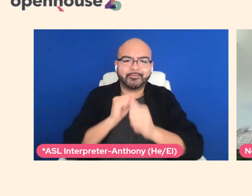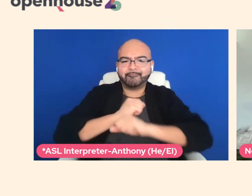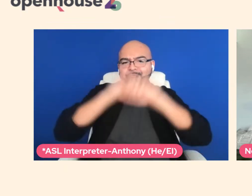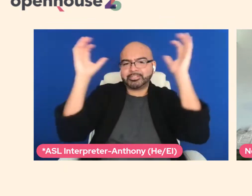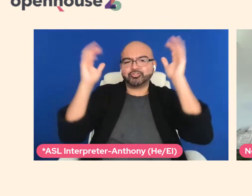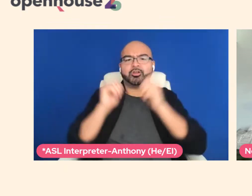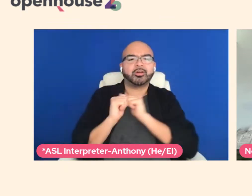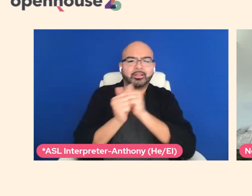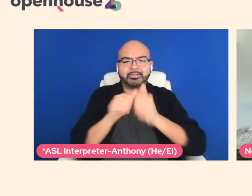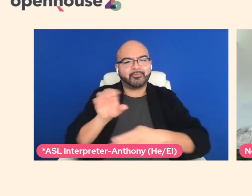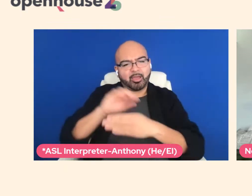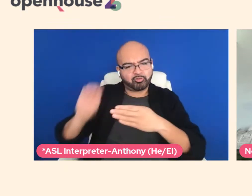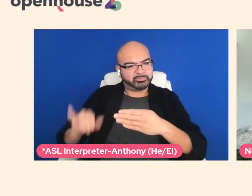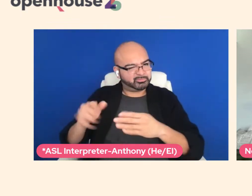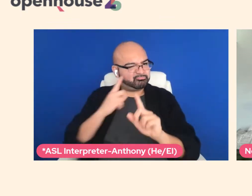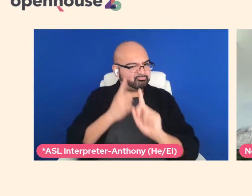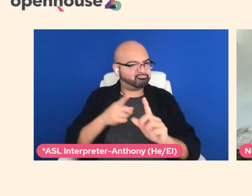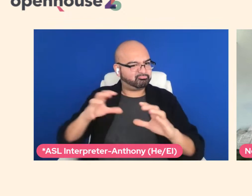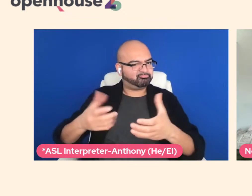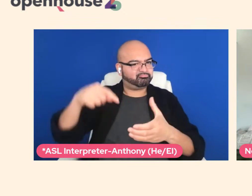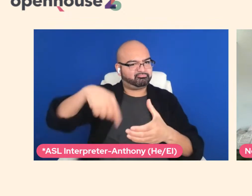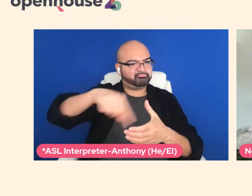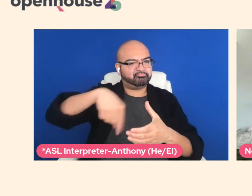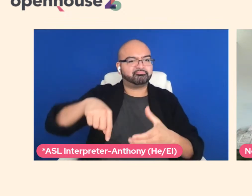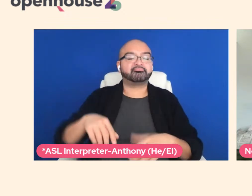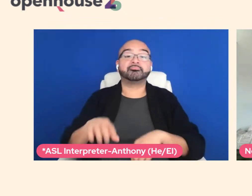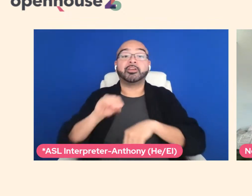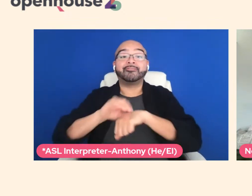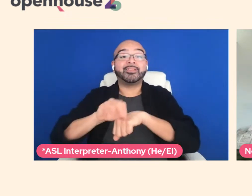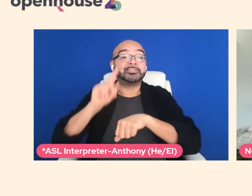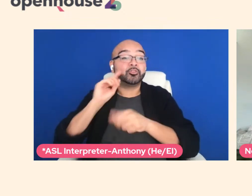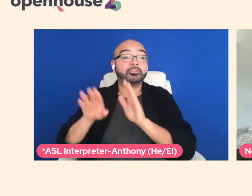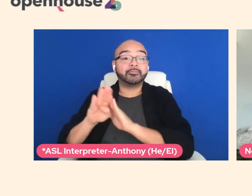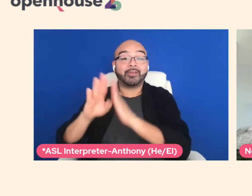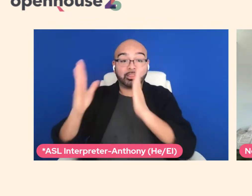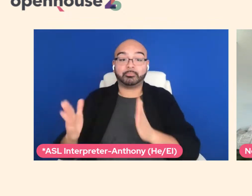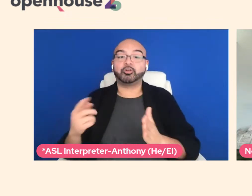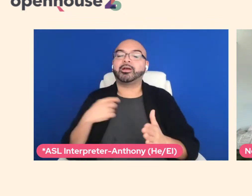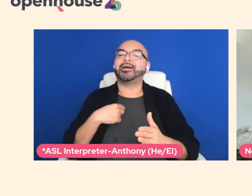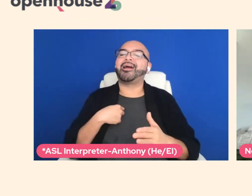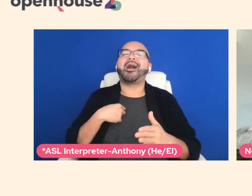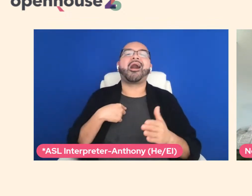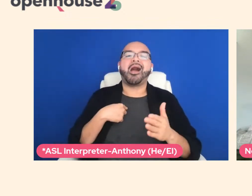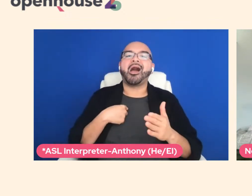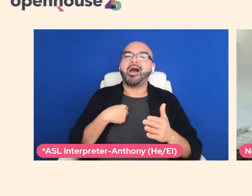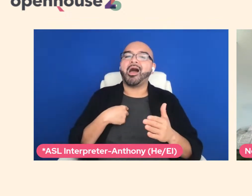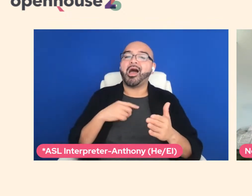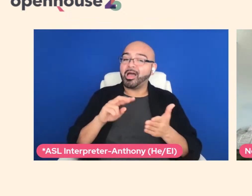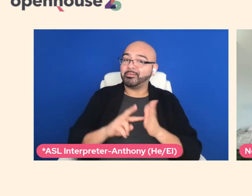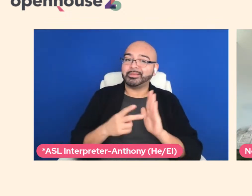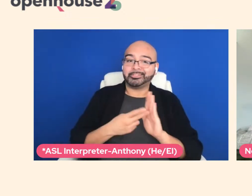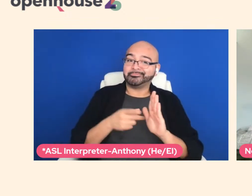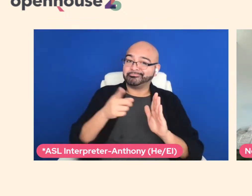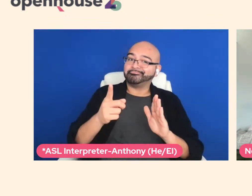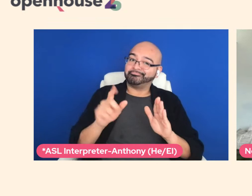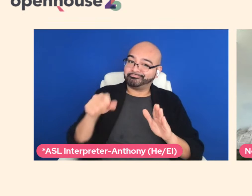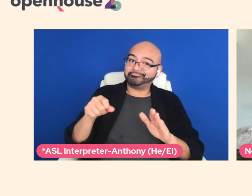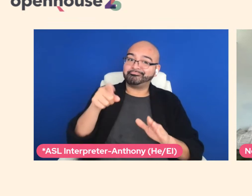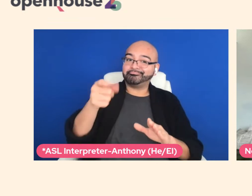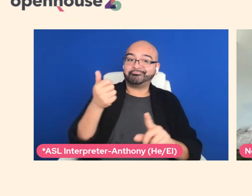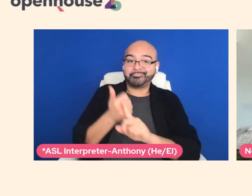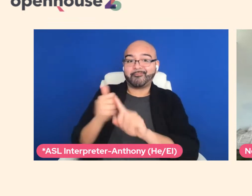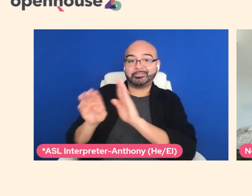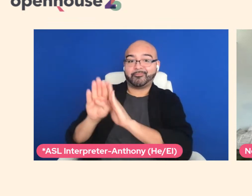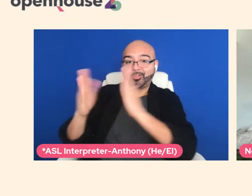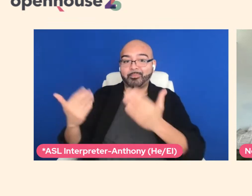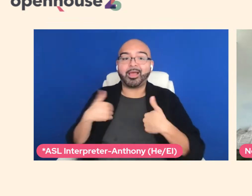around. So, advice to a developer, and I'm taking that in the most proper sense of that you have experience and